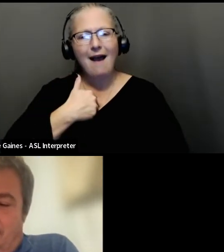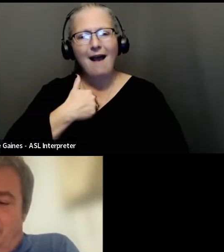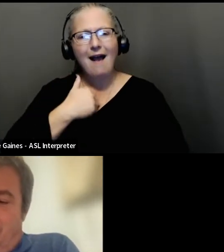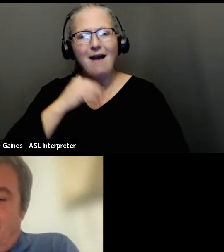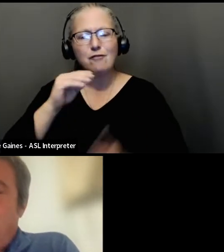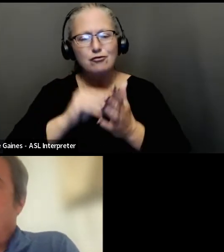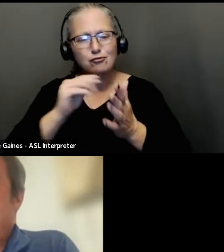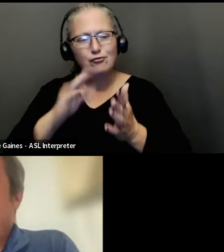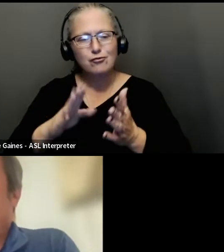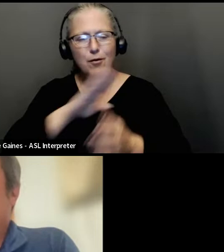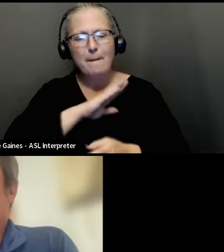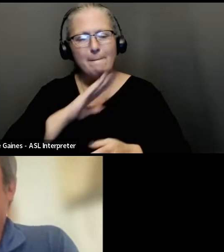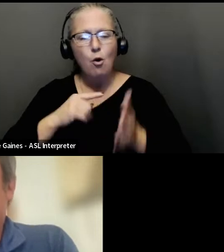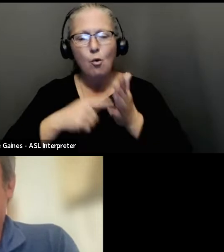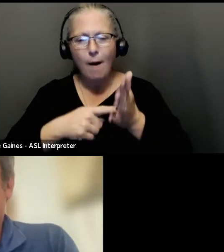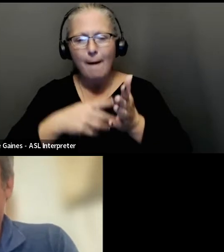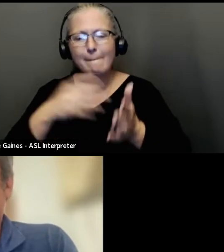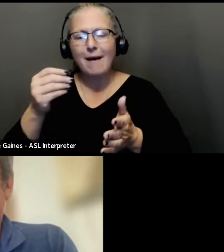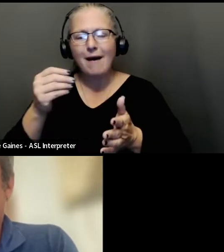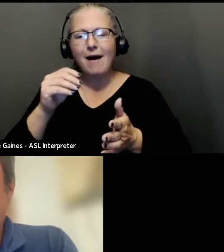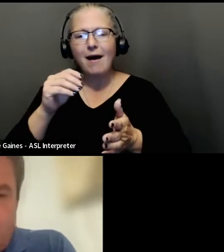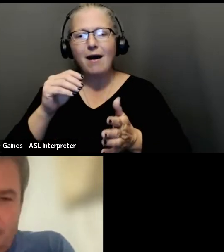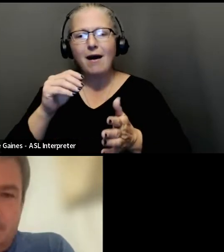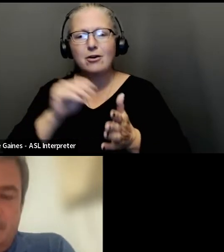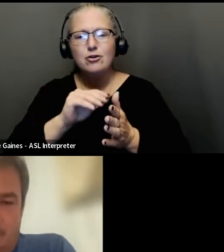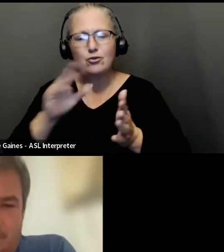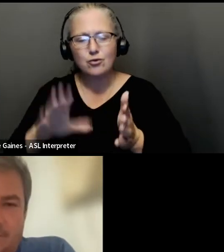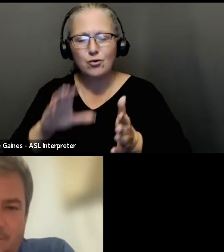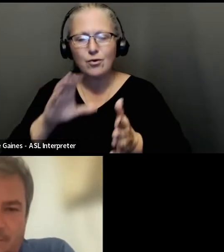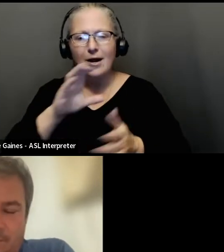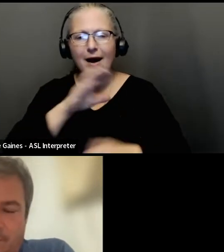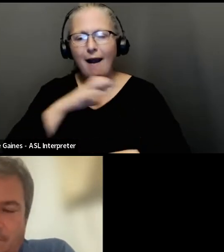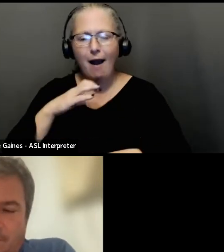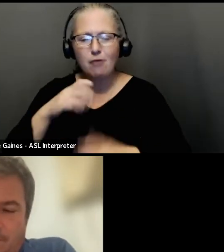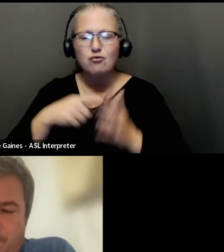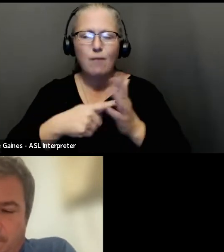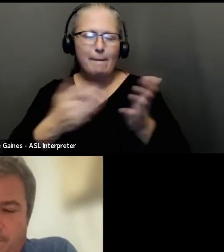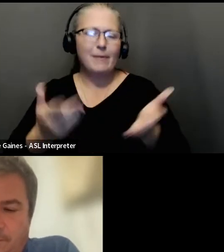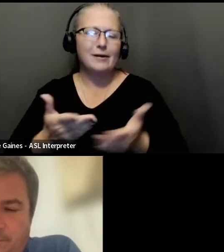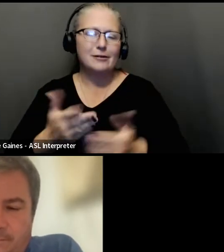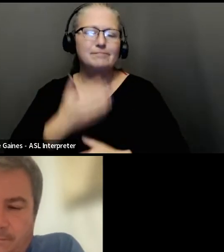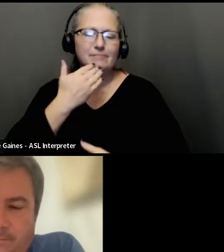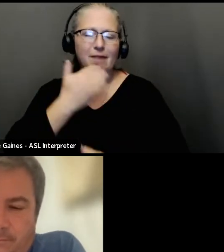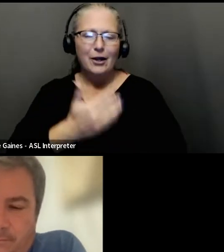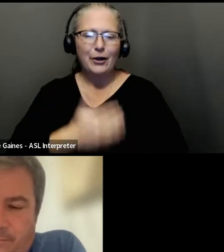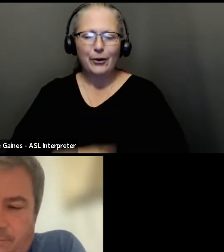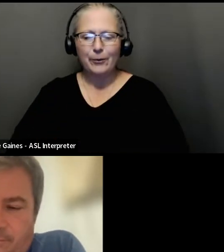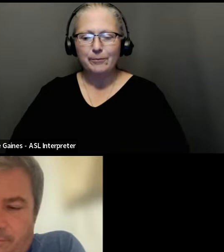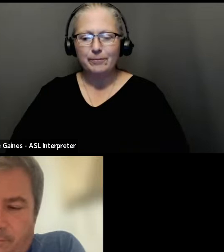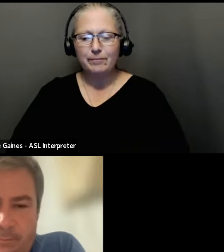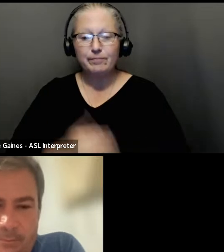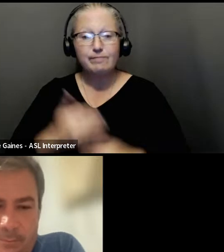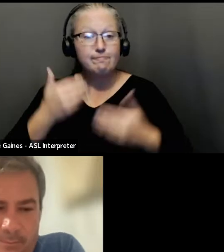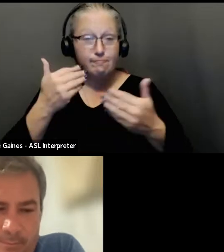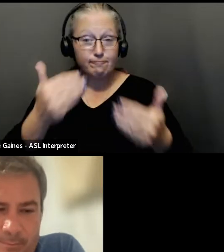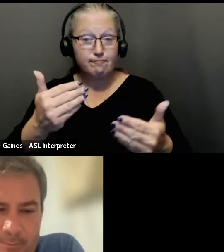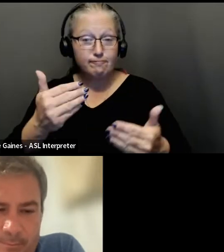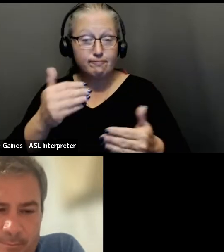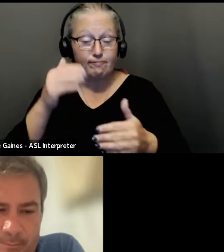student board reps and our student council reps here. So yeah, thank you. Go ahead, Superintendent